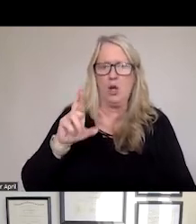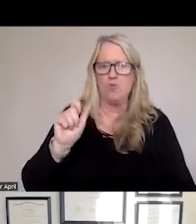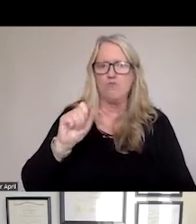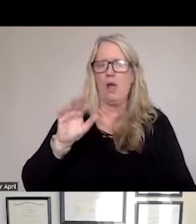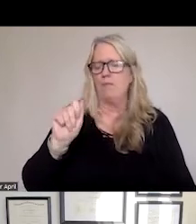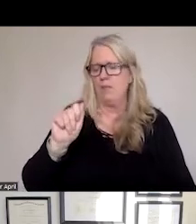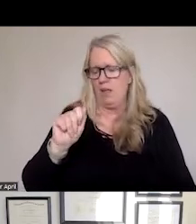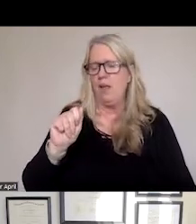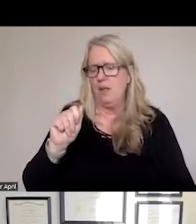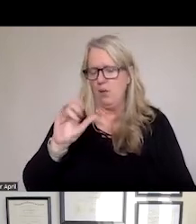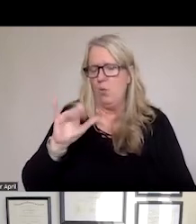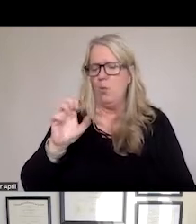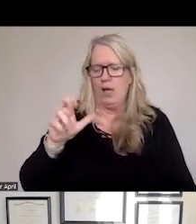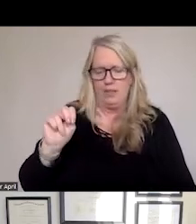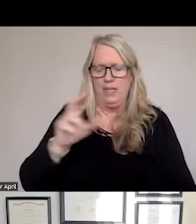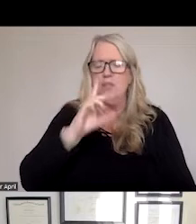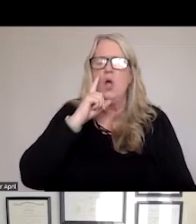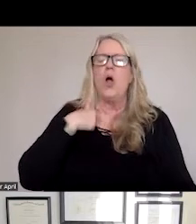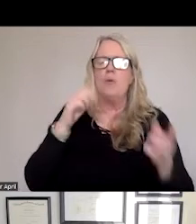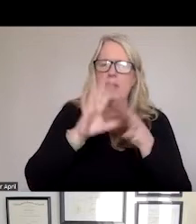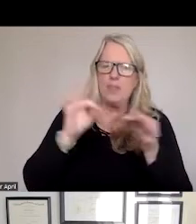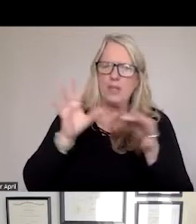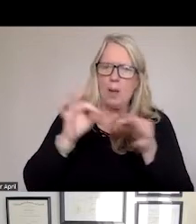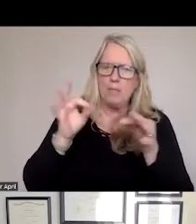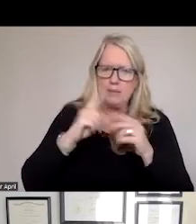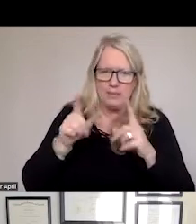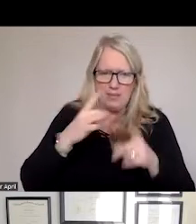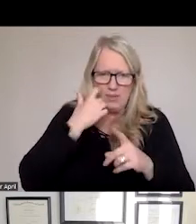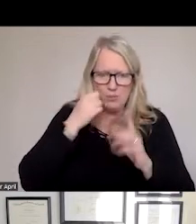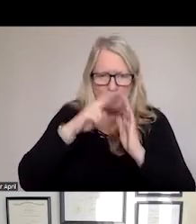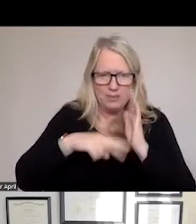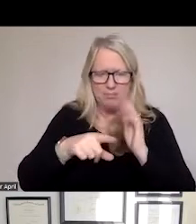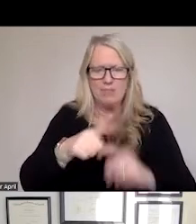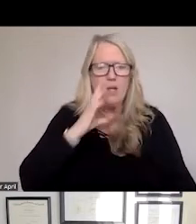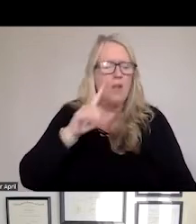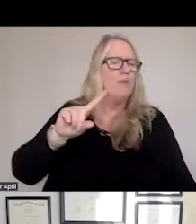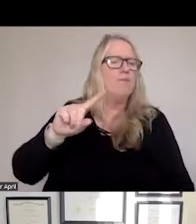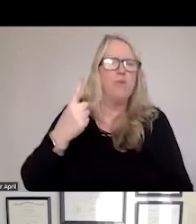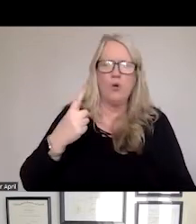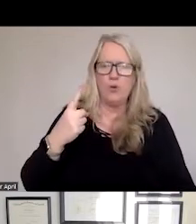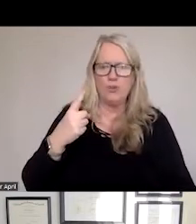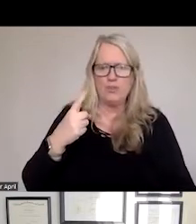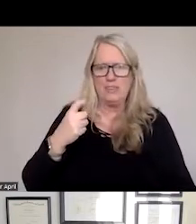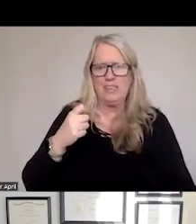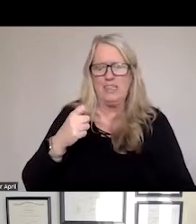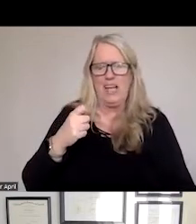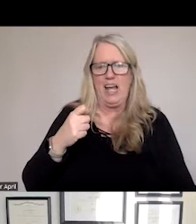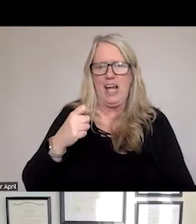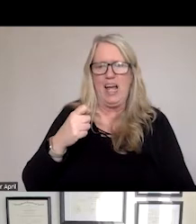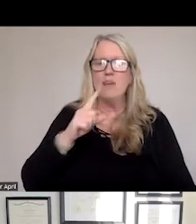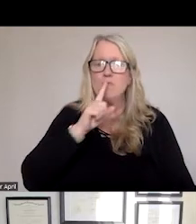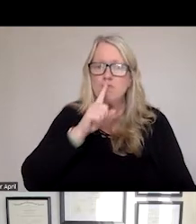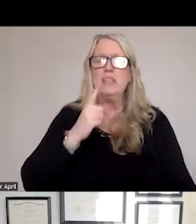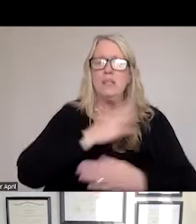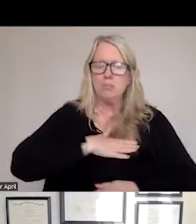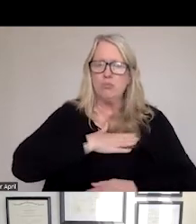want to leave everyone with 3 comments from the presentation we just had. So the first one is that I really appreciate